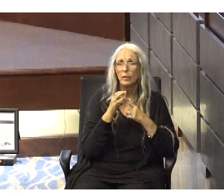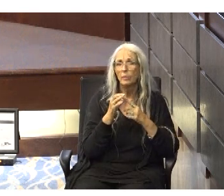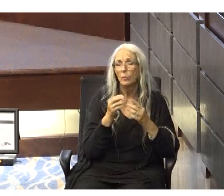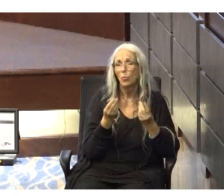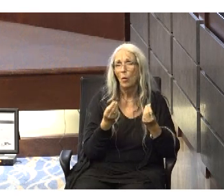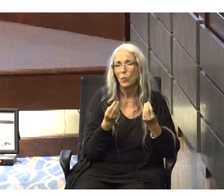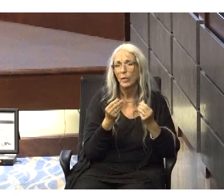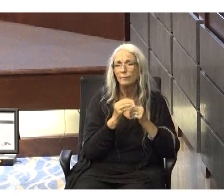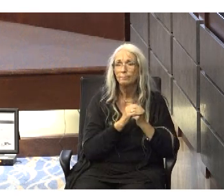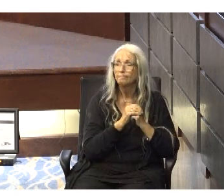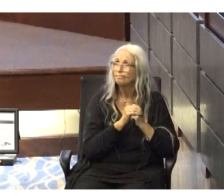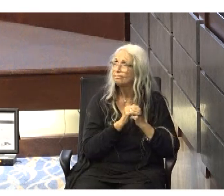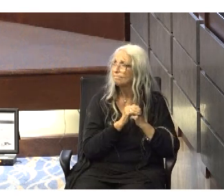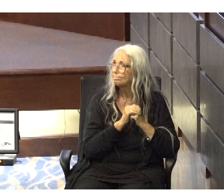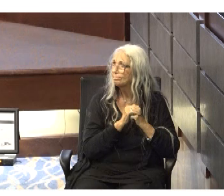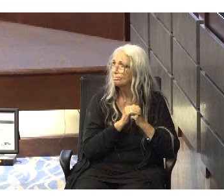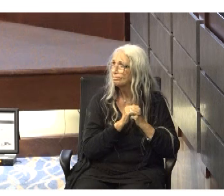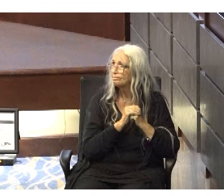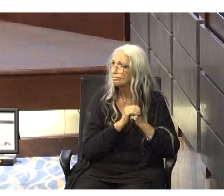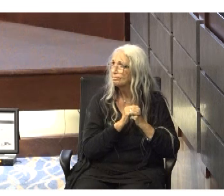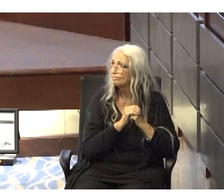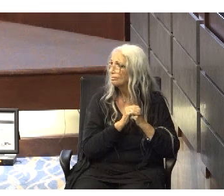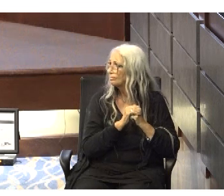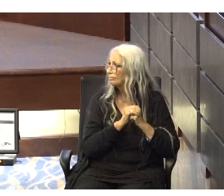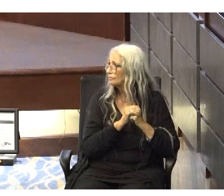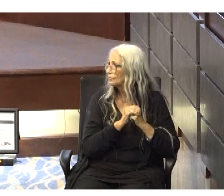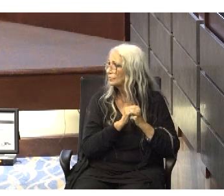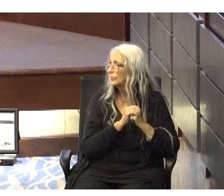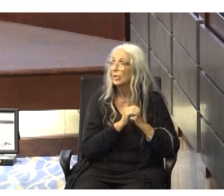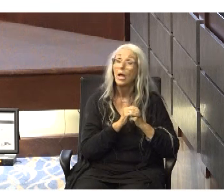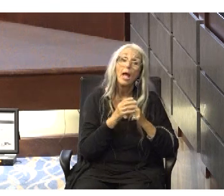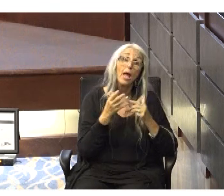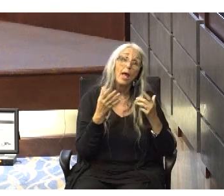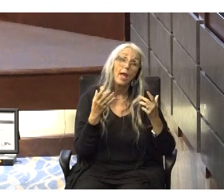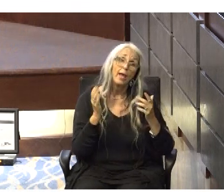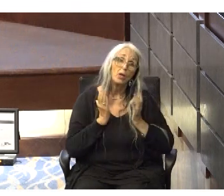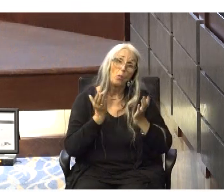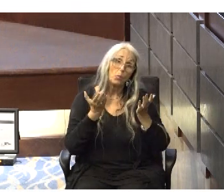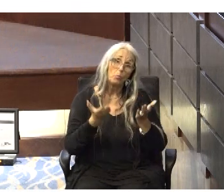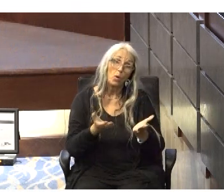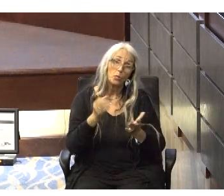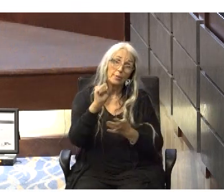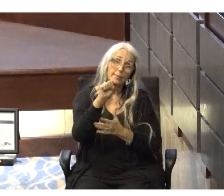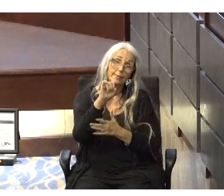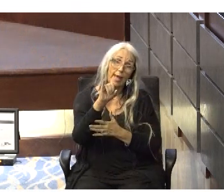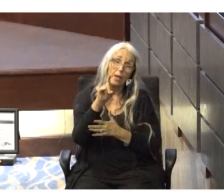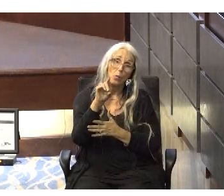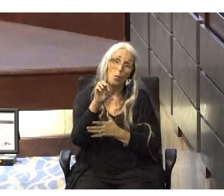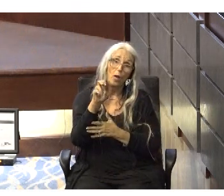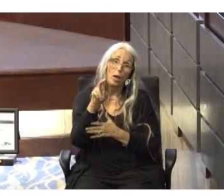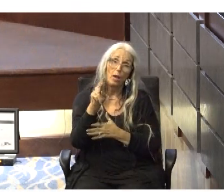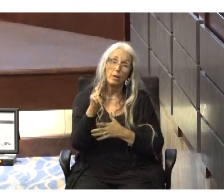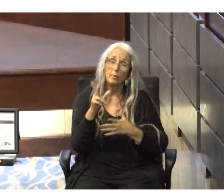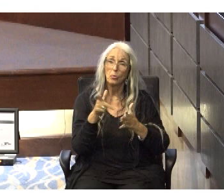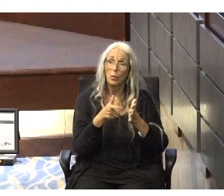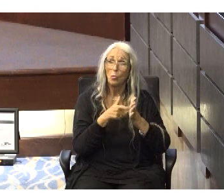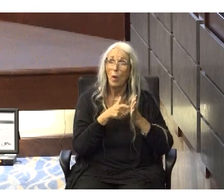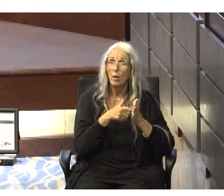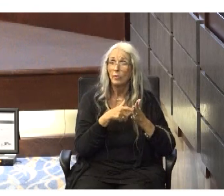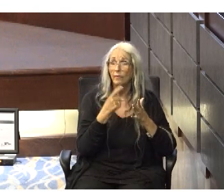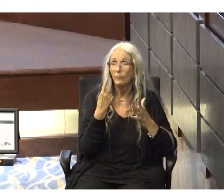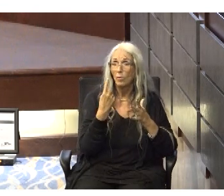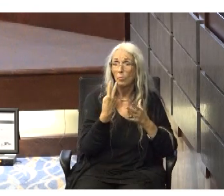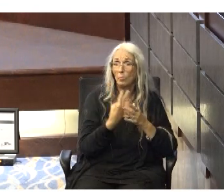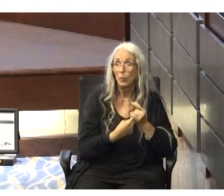property. Sidewalk? Well, and our proposal for sidewalks is to require sidewalks on both sides of the